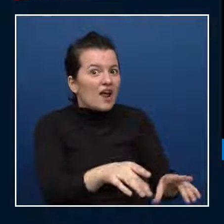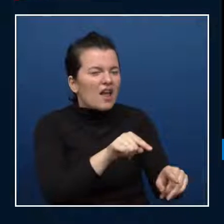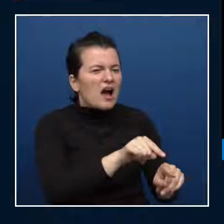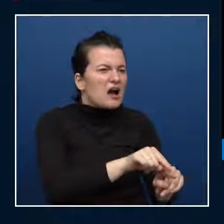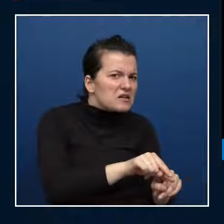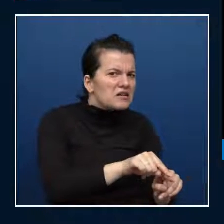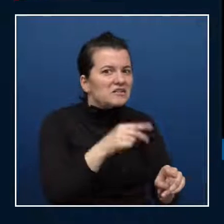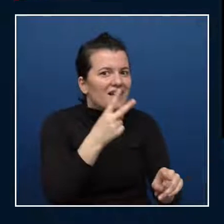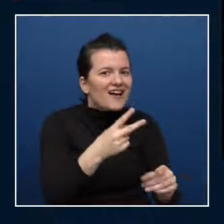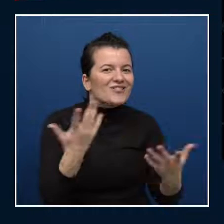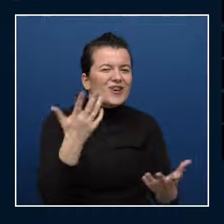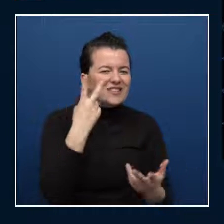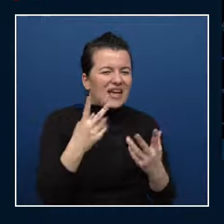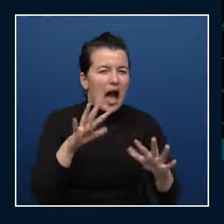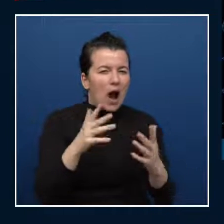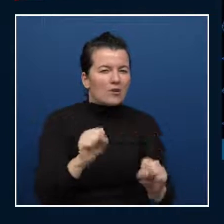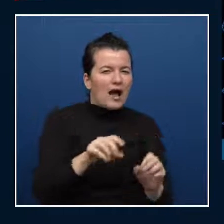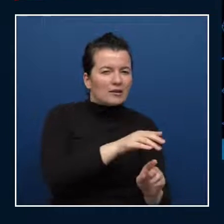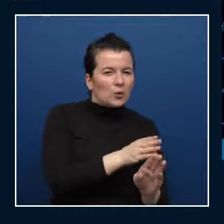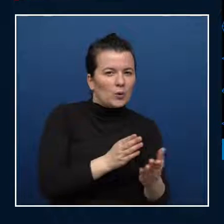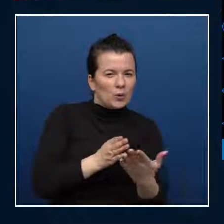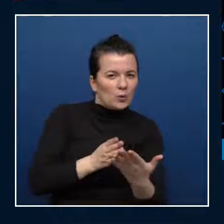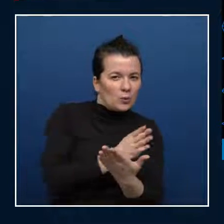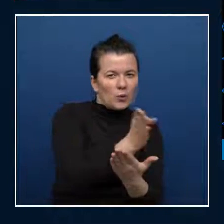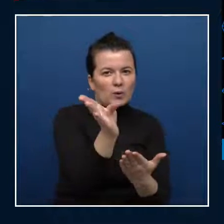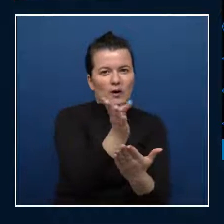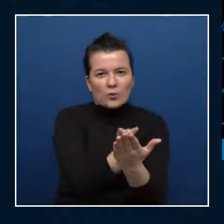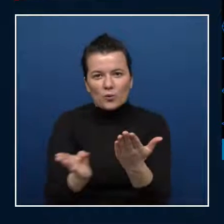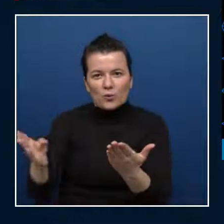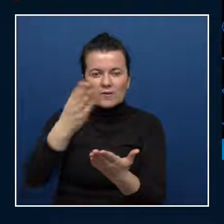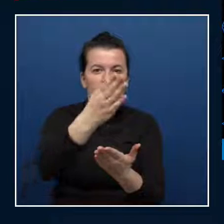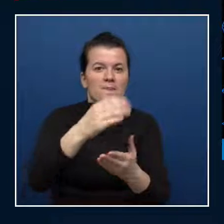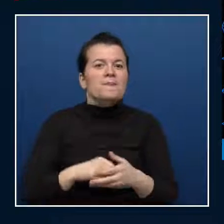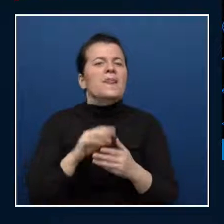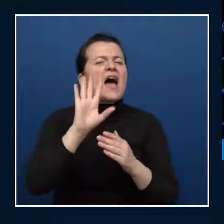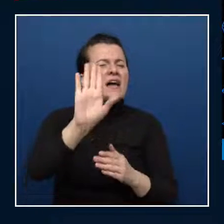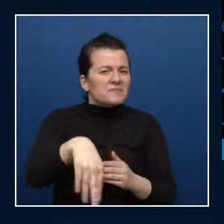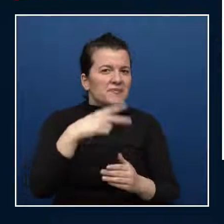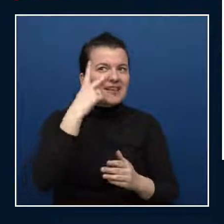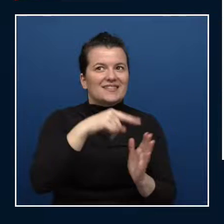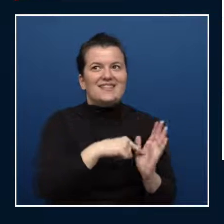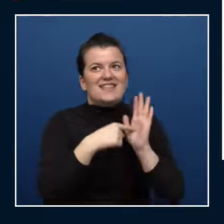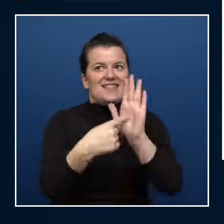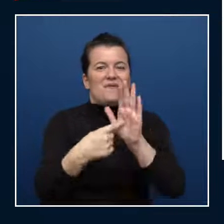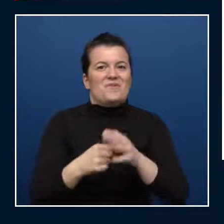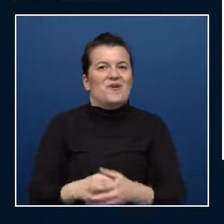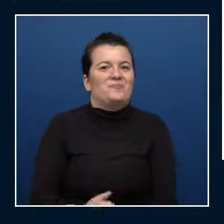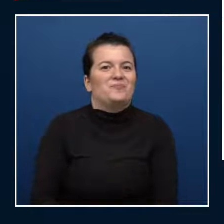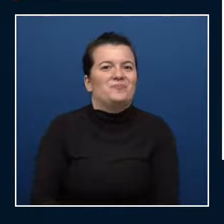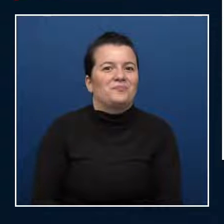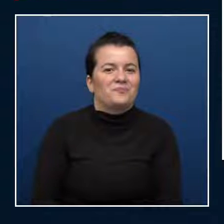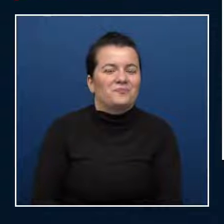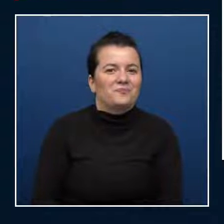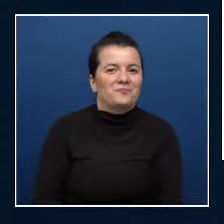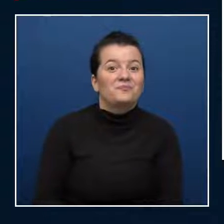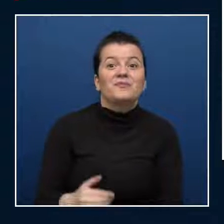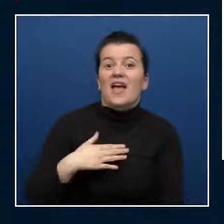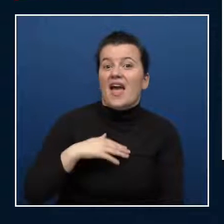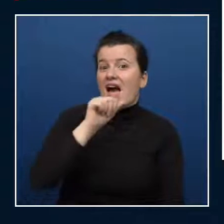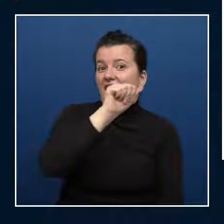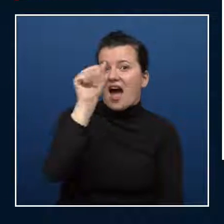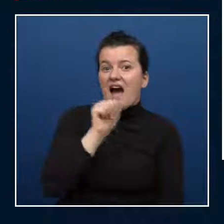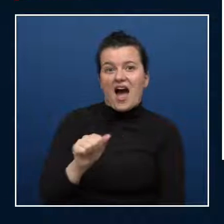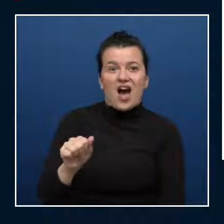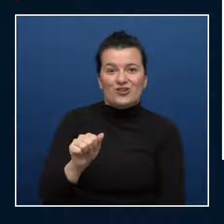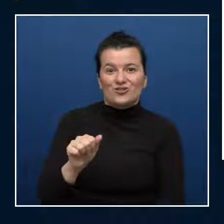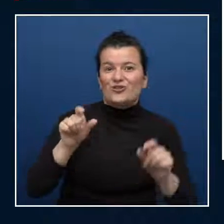Rather than me talking to slides, let's actually dive into the demo. So let me pull up my Azure Portal. So hopefully you